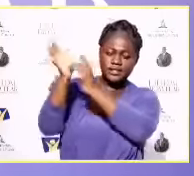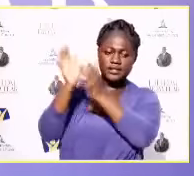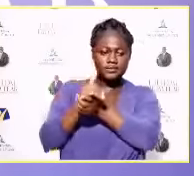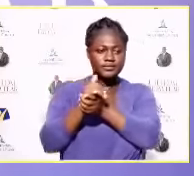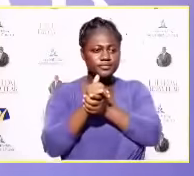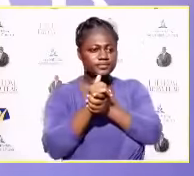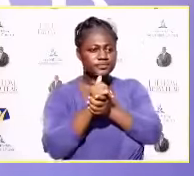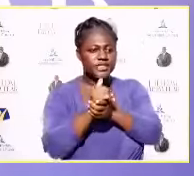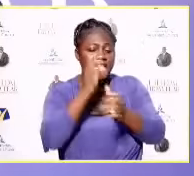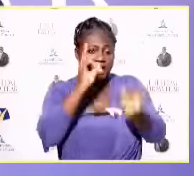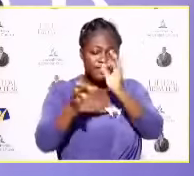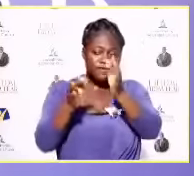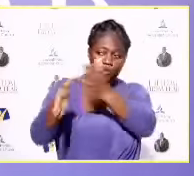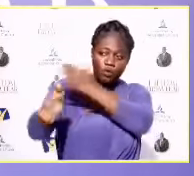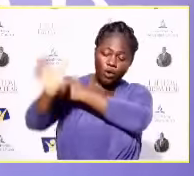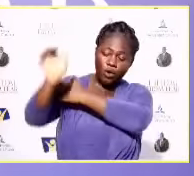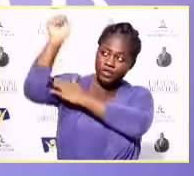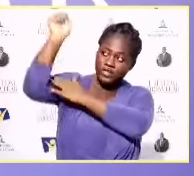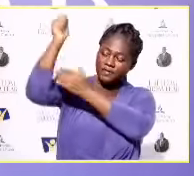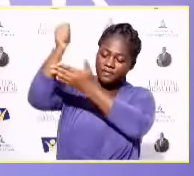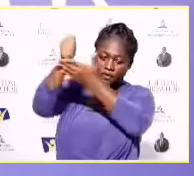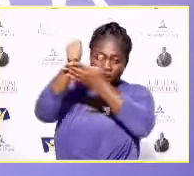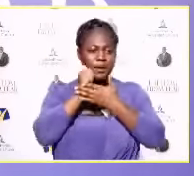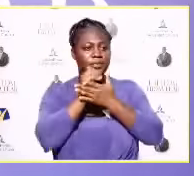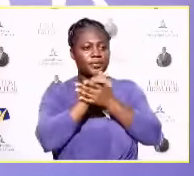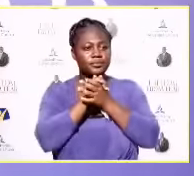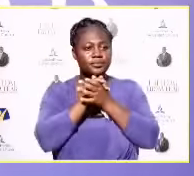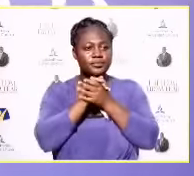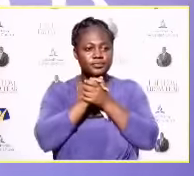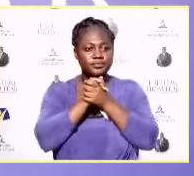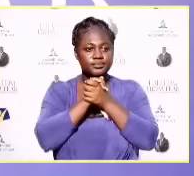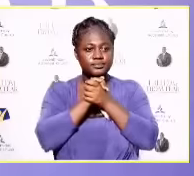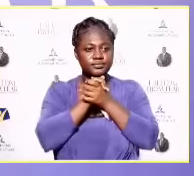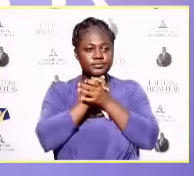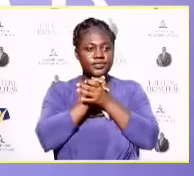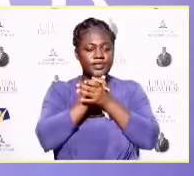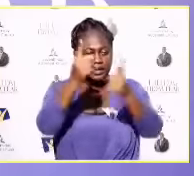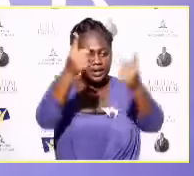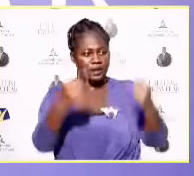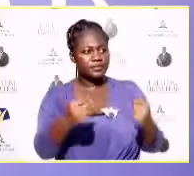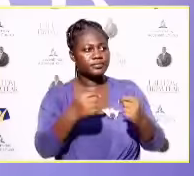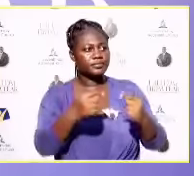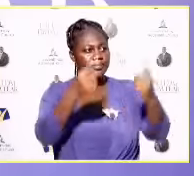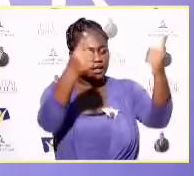if he will help me. Come. Come.